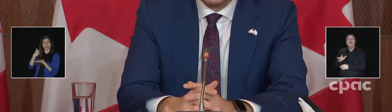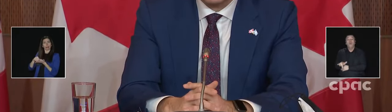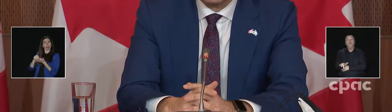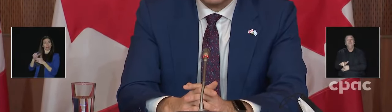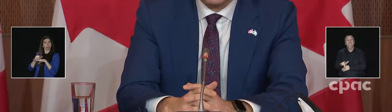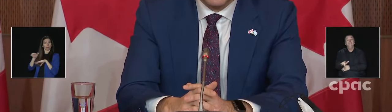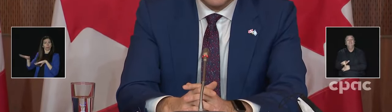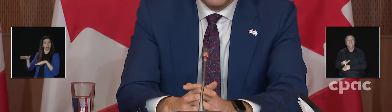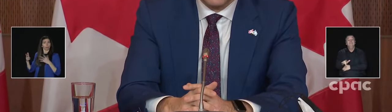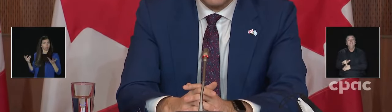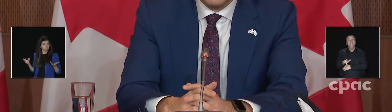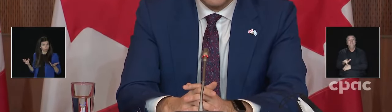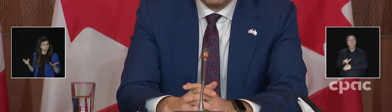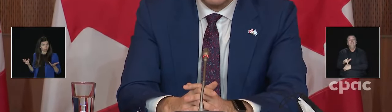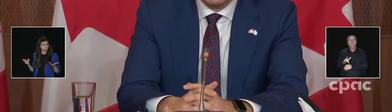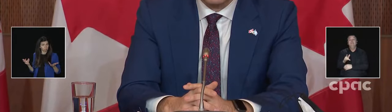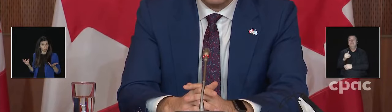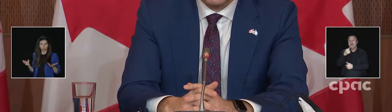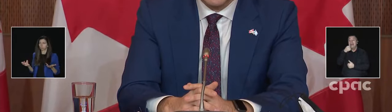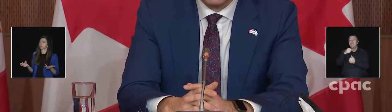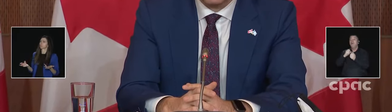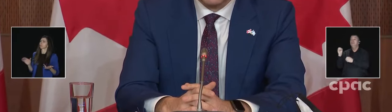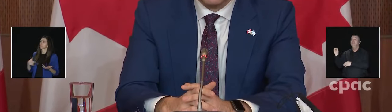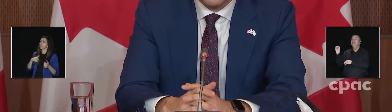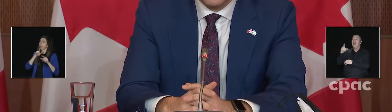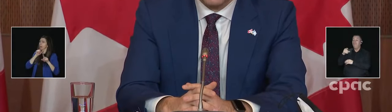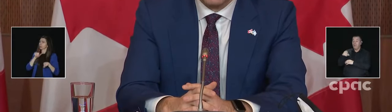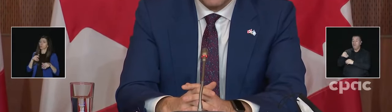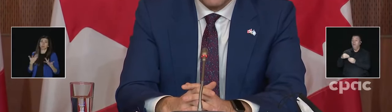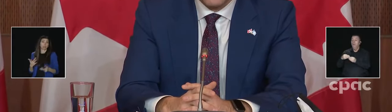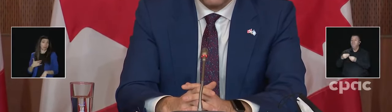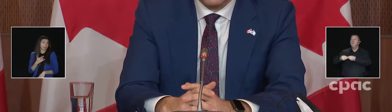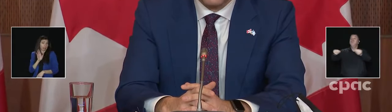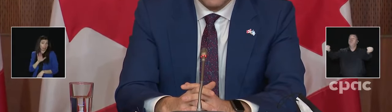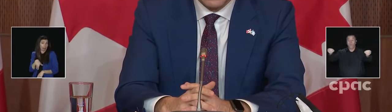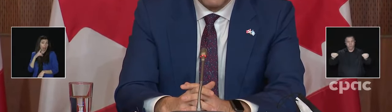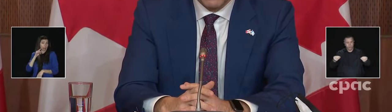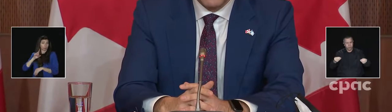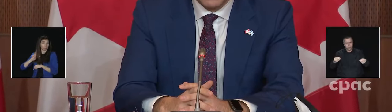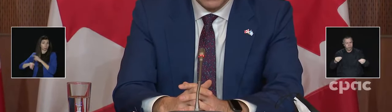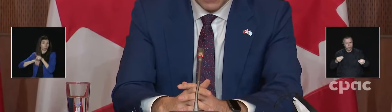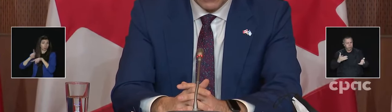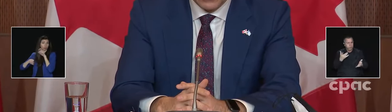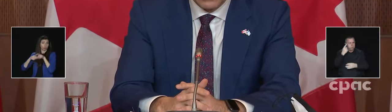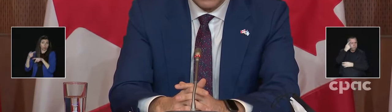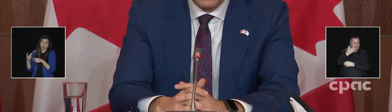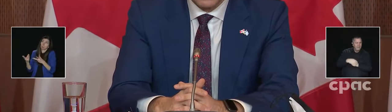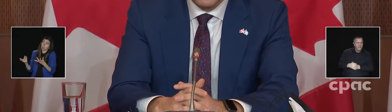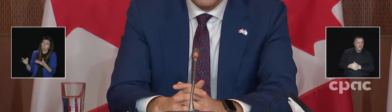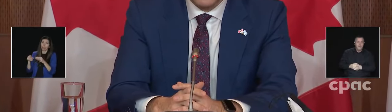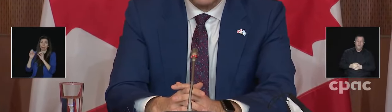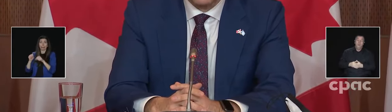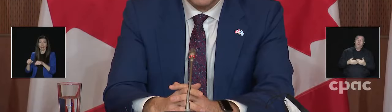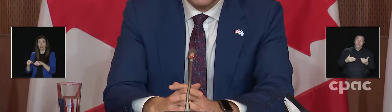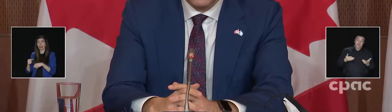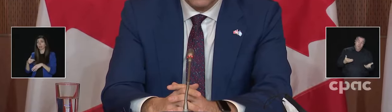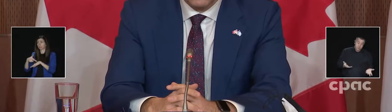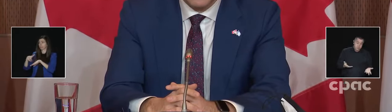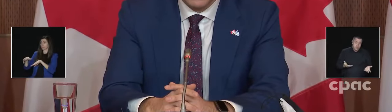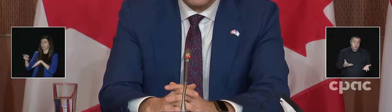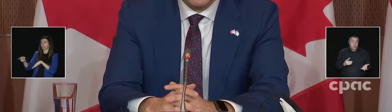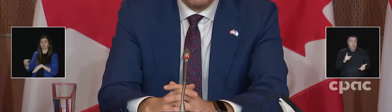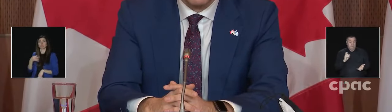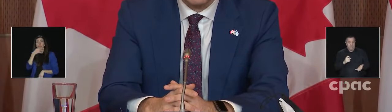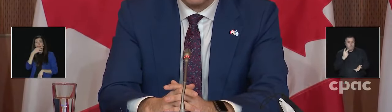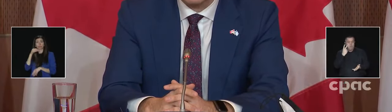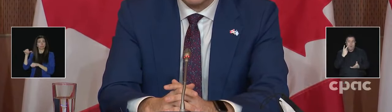Well, this is a conversation to be had with experts and scientists. As we know,